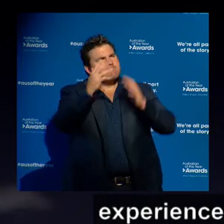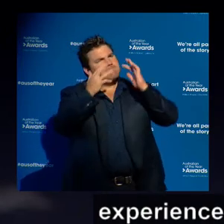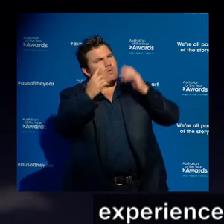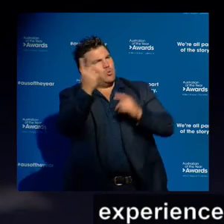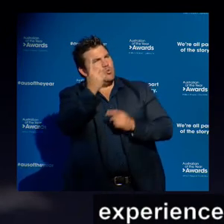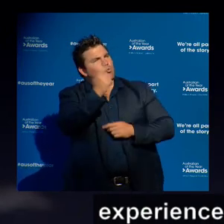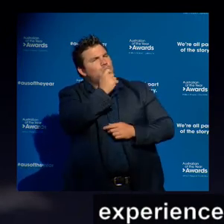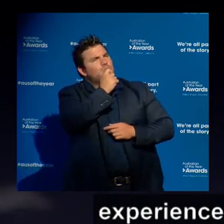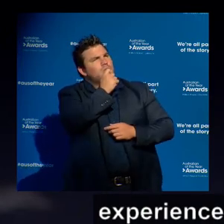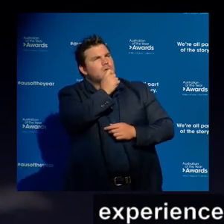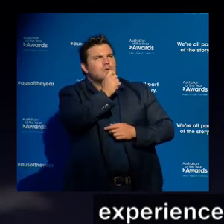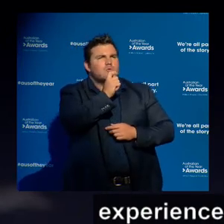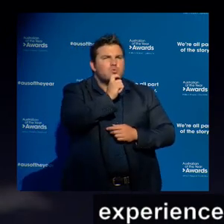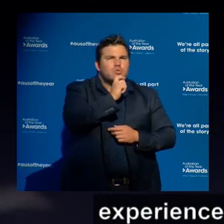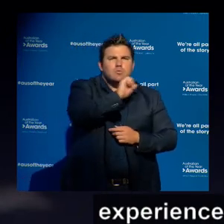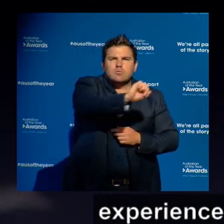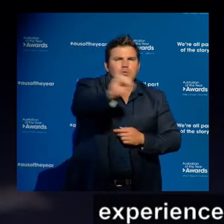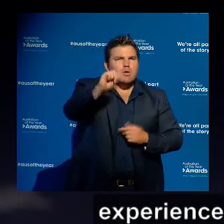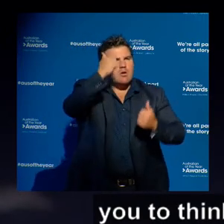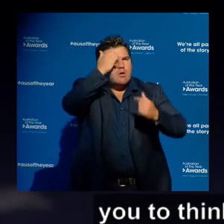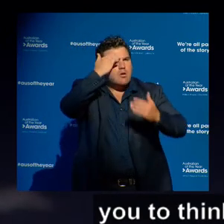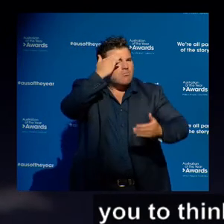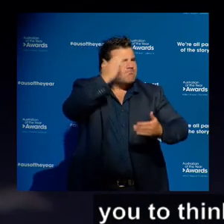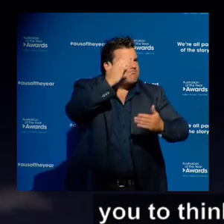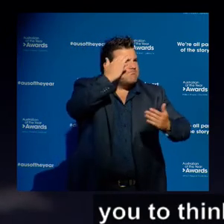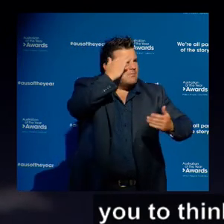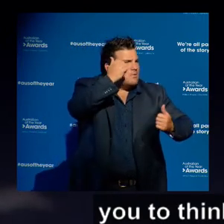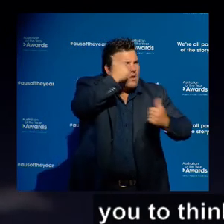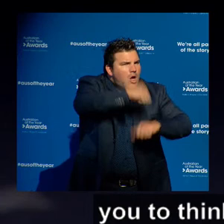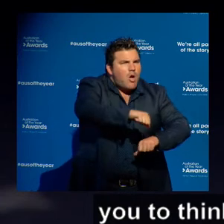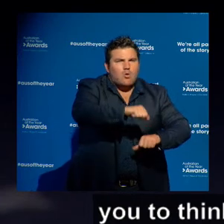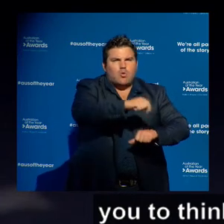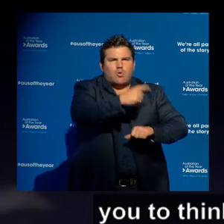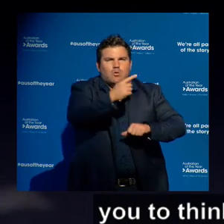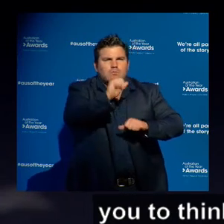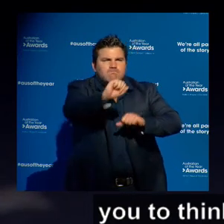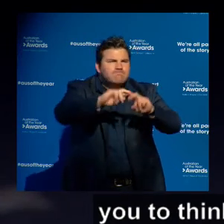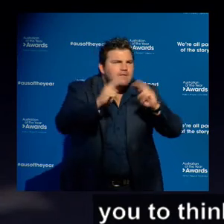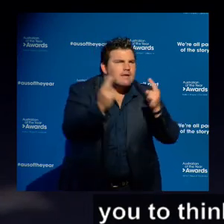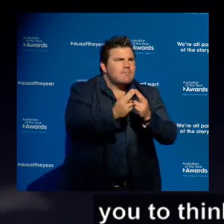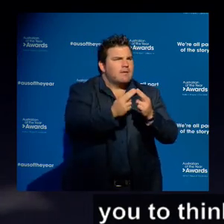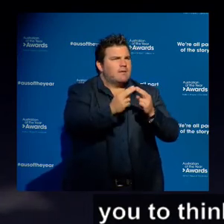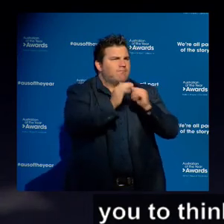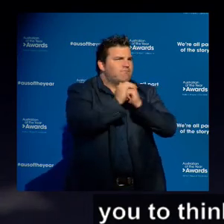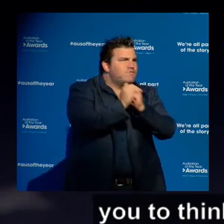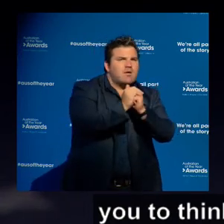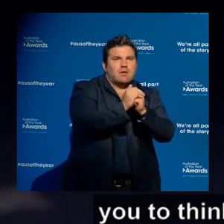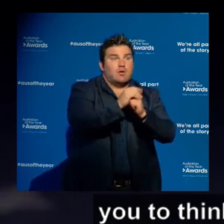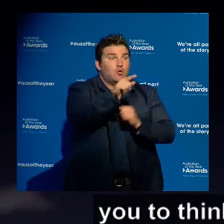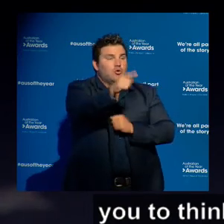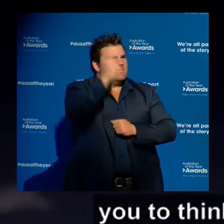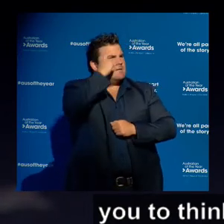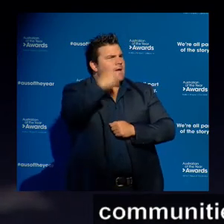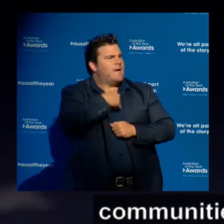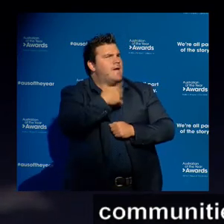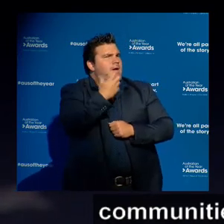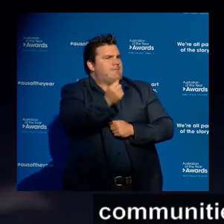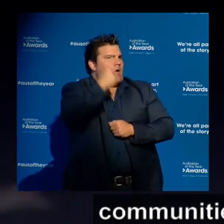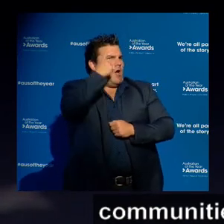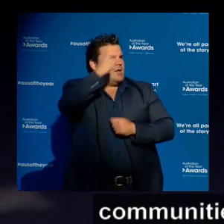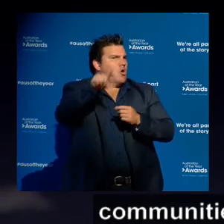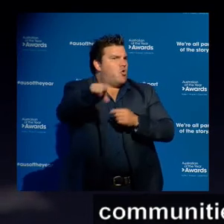your communities, your networks, and your families. Think about them. Because you can nominate someone now for